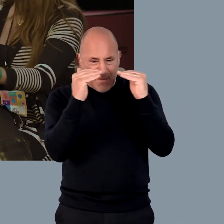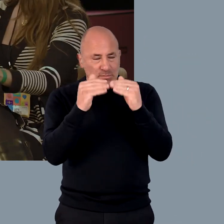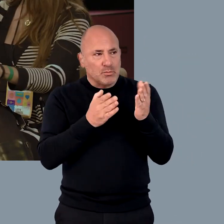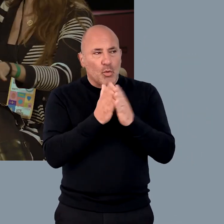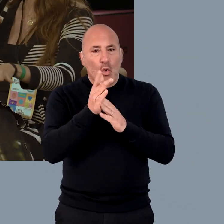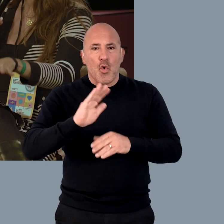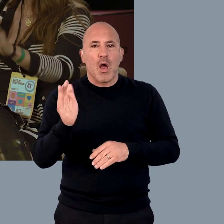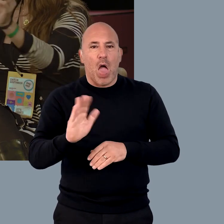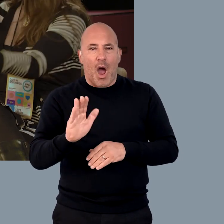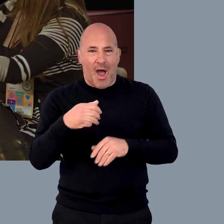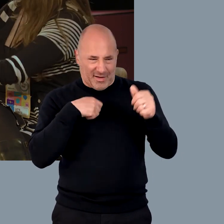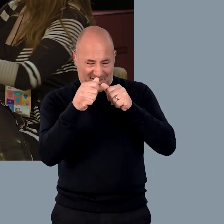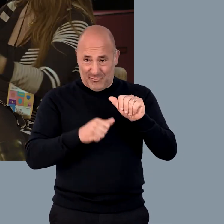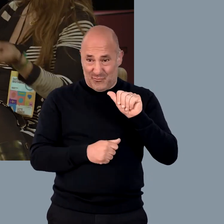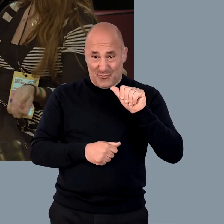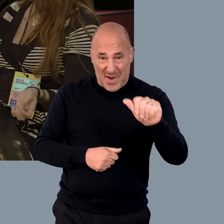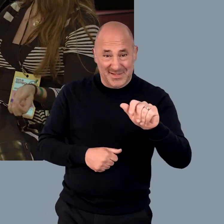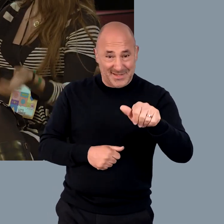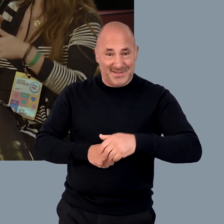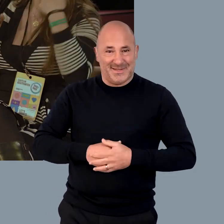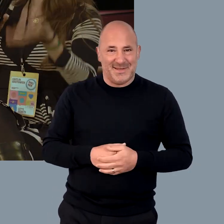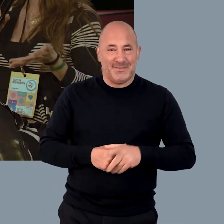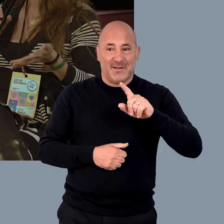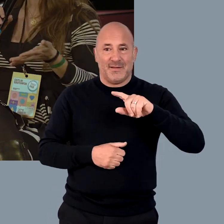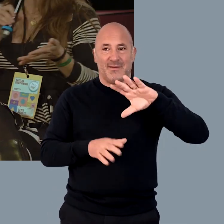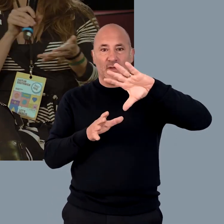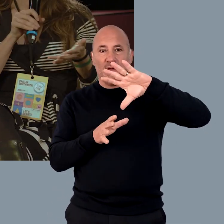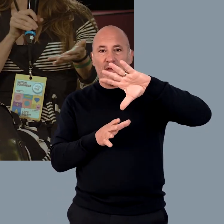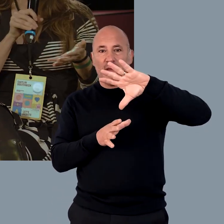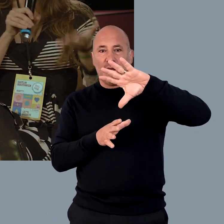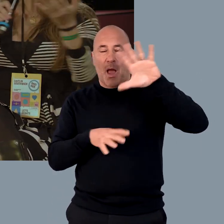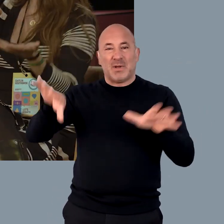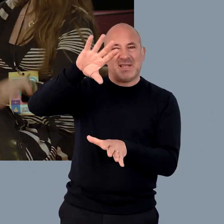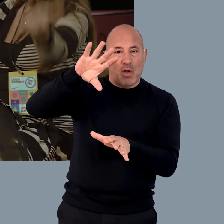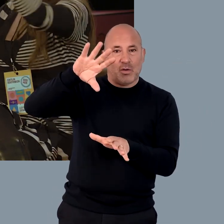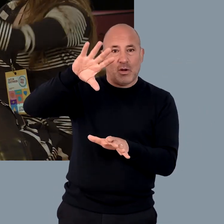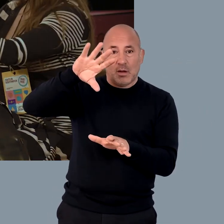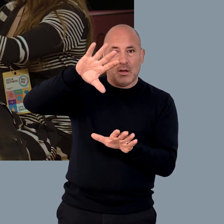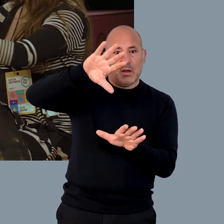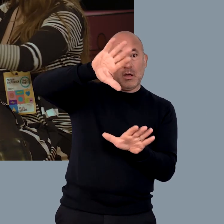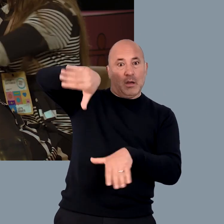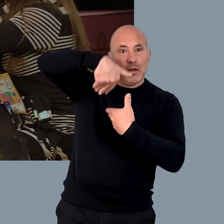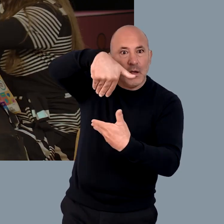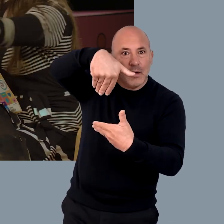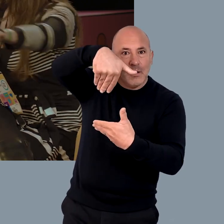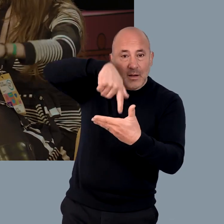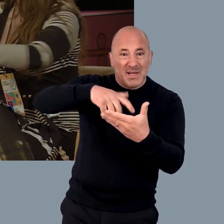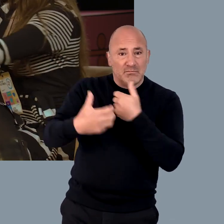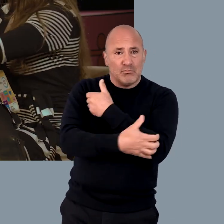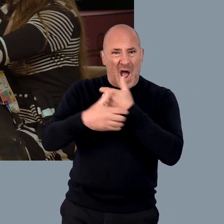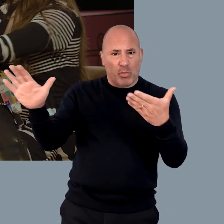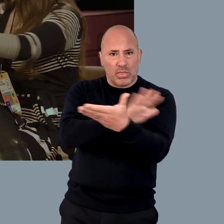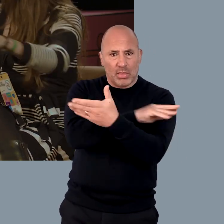been trained to match the pieces by color. That's how we do it, right? But if you flip it upside down and all of a sudden it's